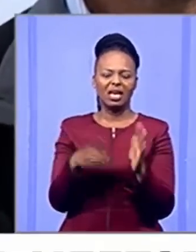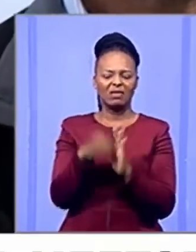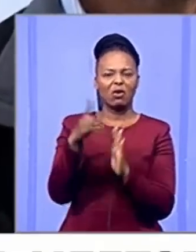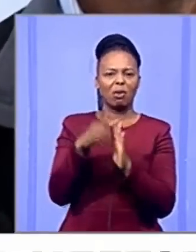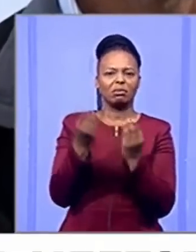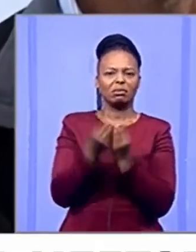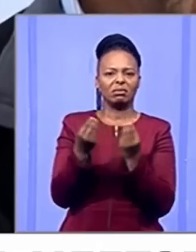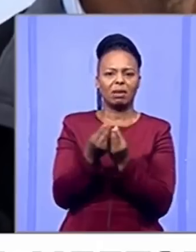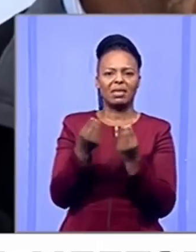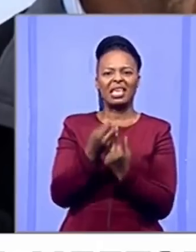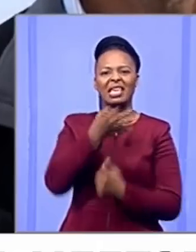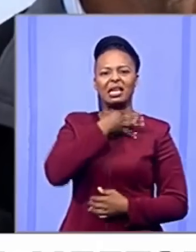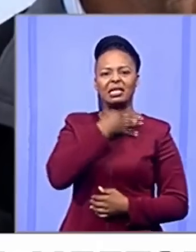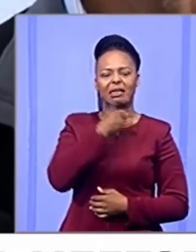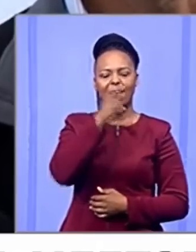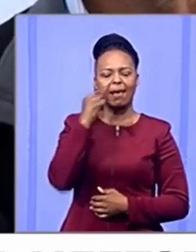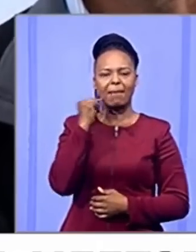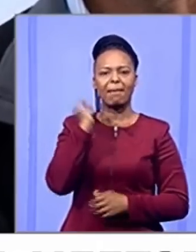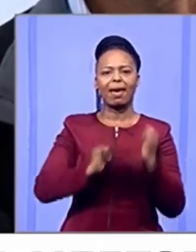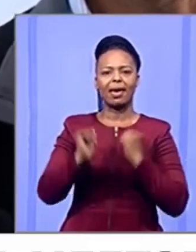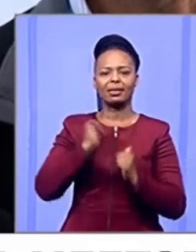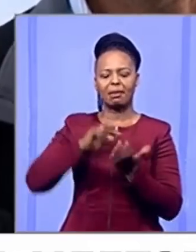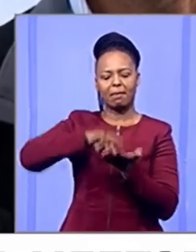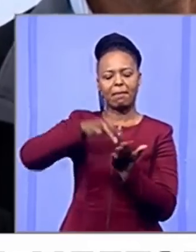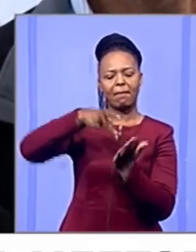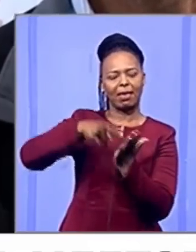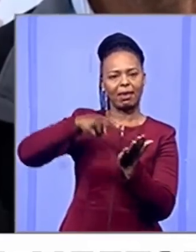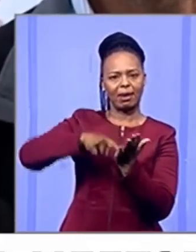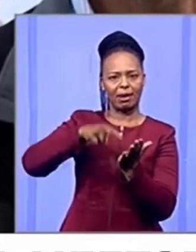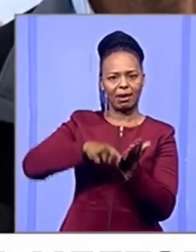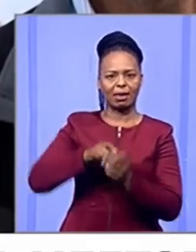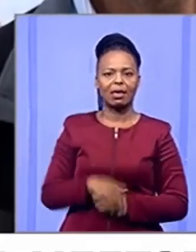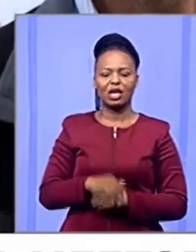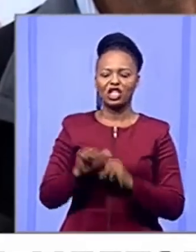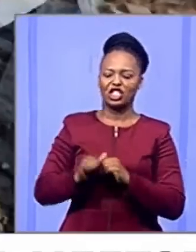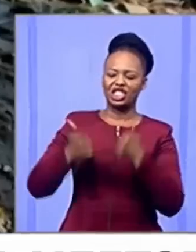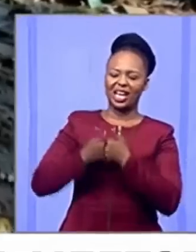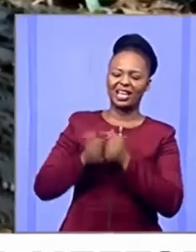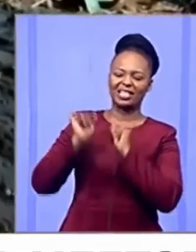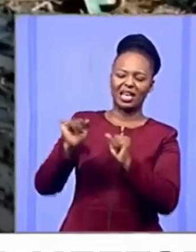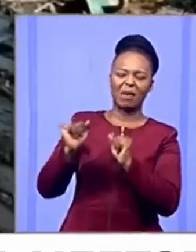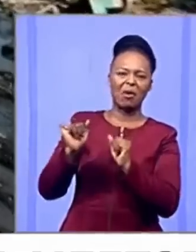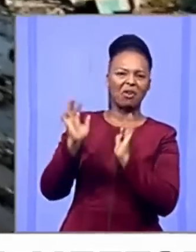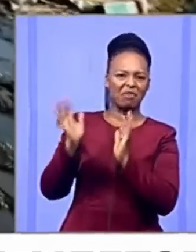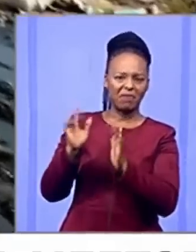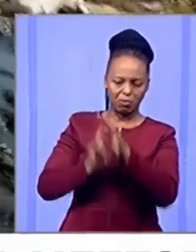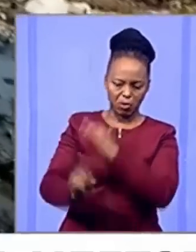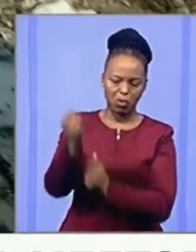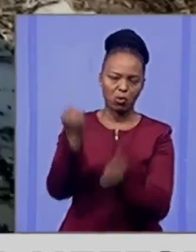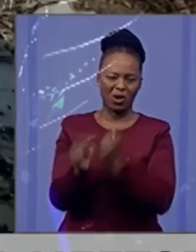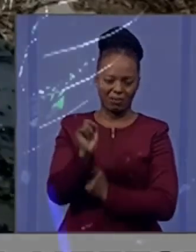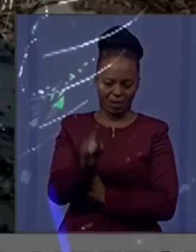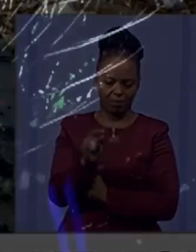bitšang gore ke action plan ya o dila ka all the challenges tše leng gore ba re išitše khotho ka tšona.